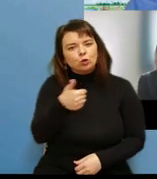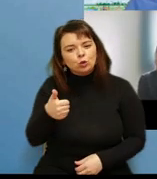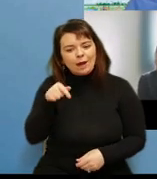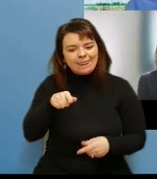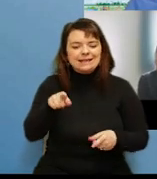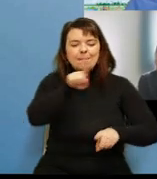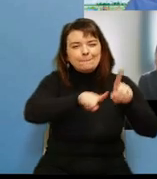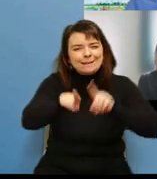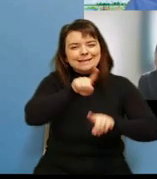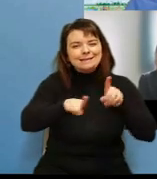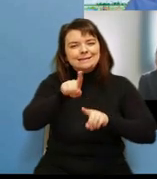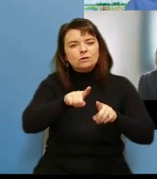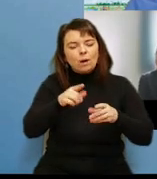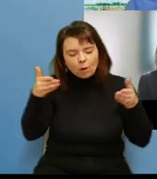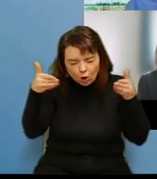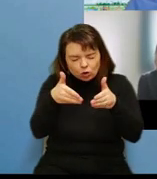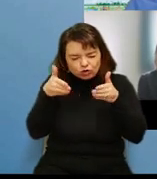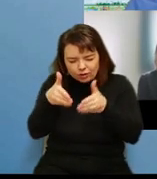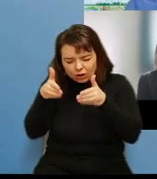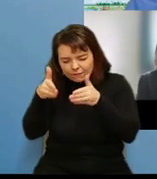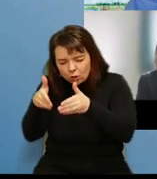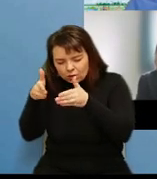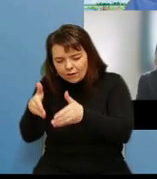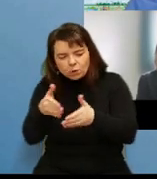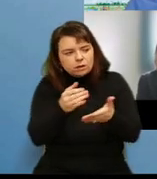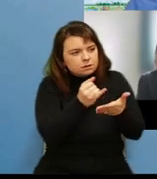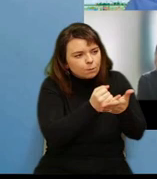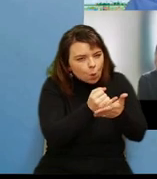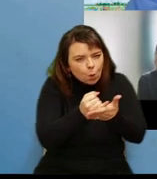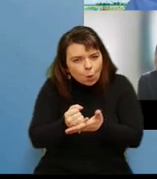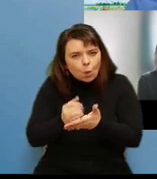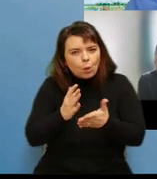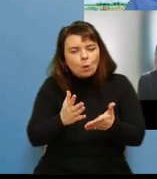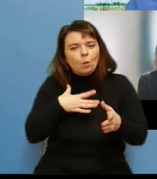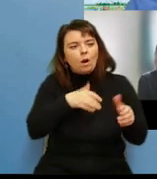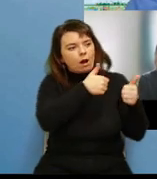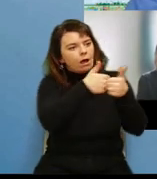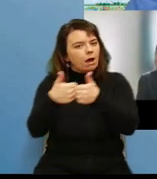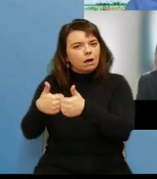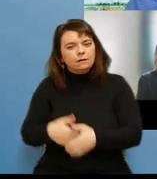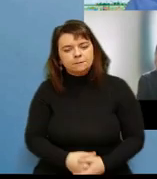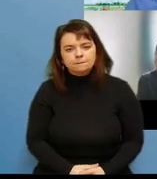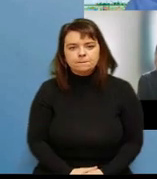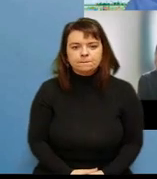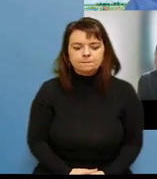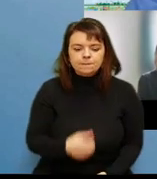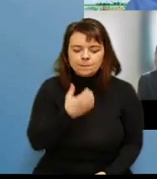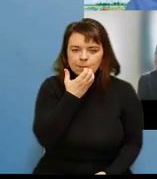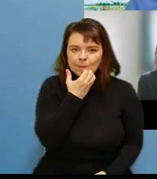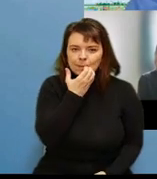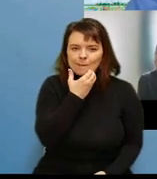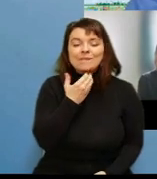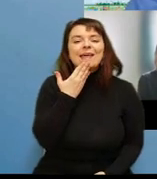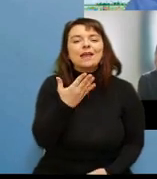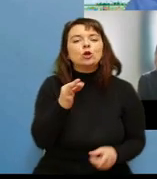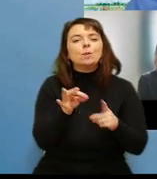get that system overview, I think has been really helpful after numerous of these meetings where we're concentrating understandably on the ones that